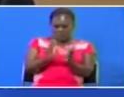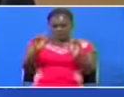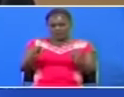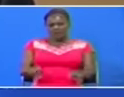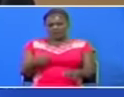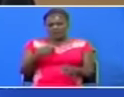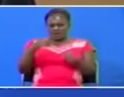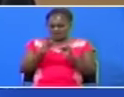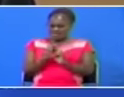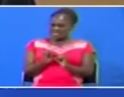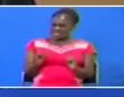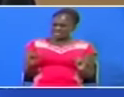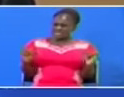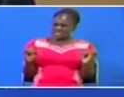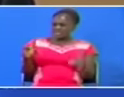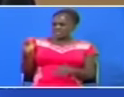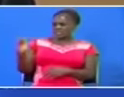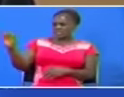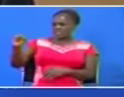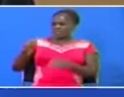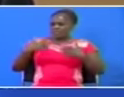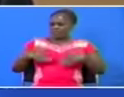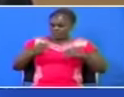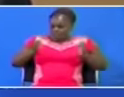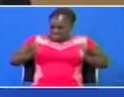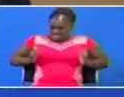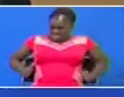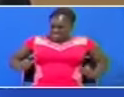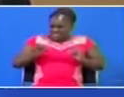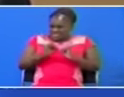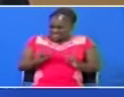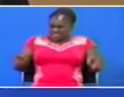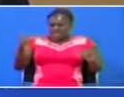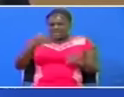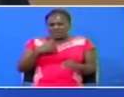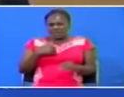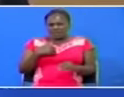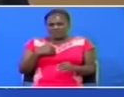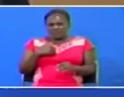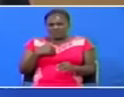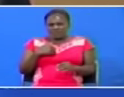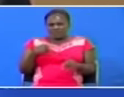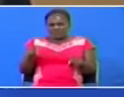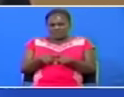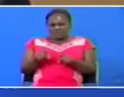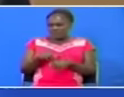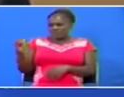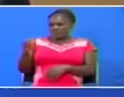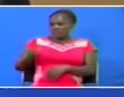have a clean one made up of persons with high integrity, like Caesar's wife, above